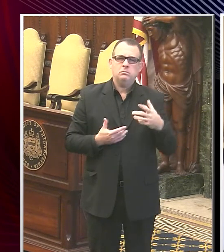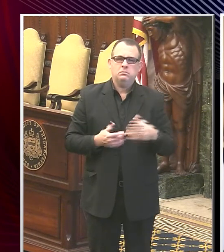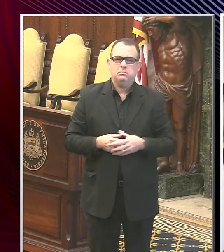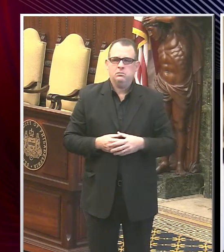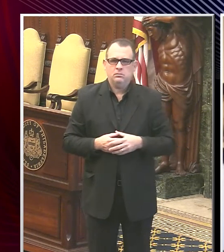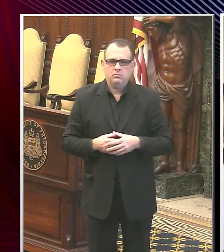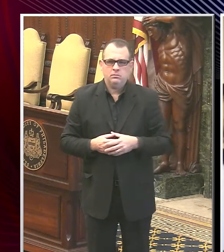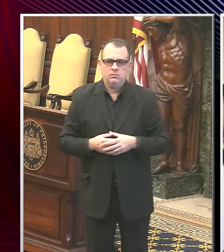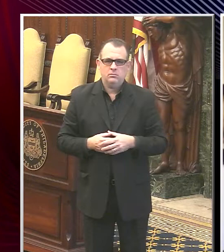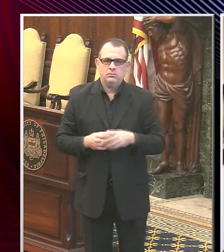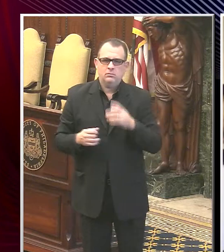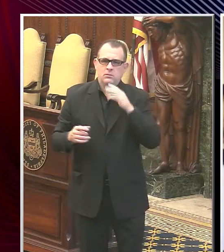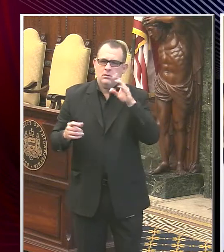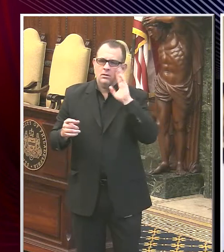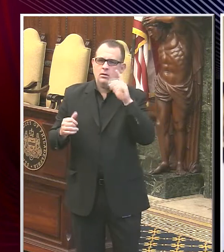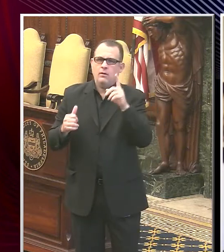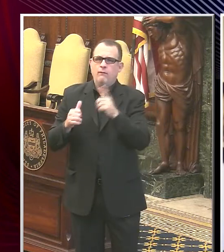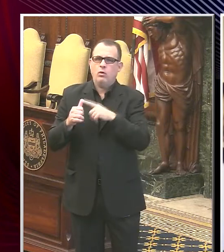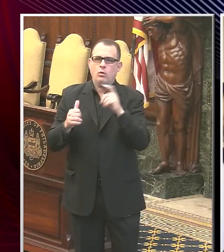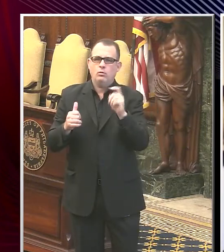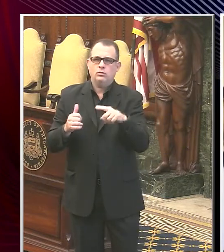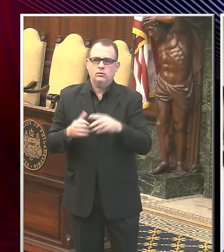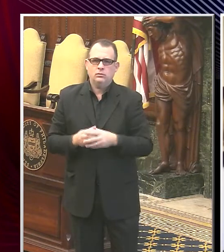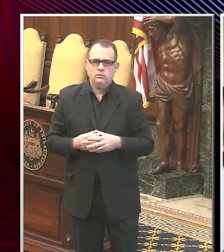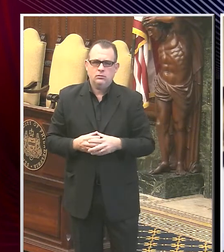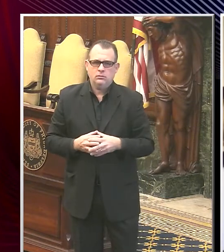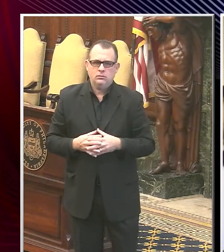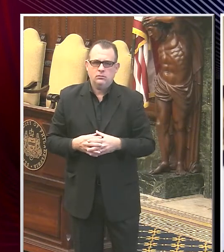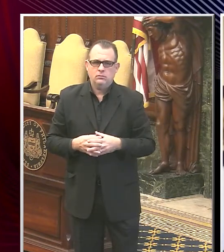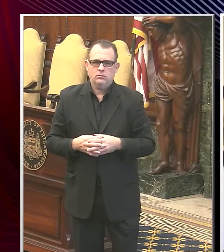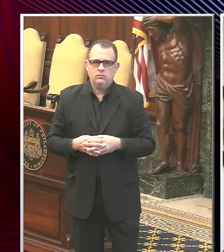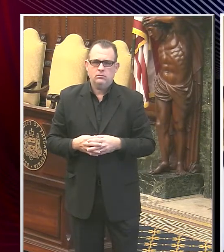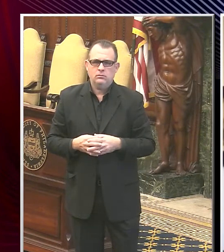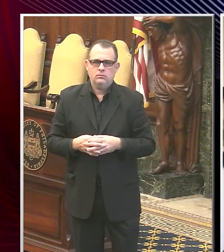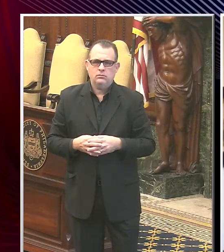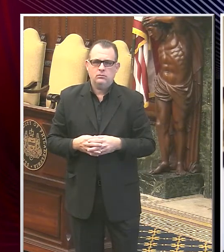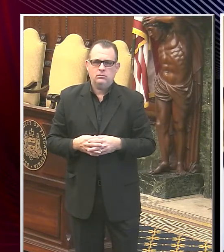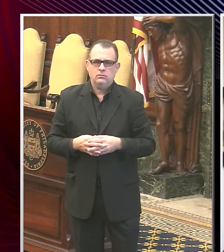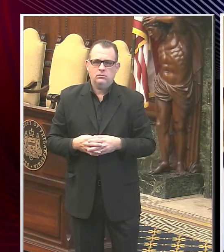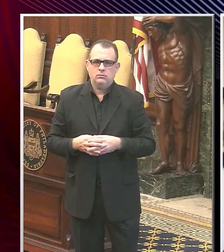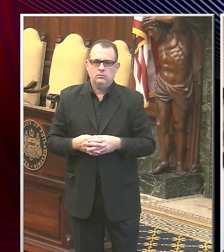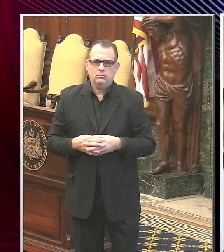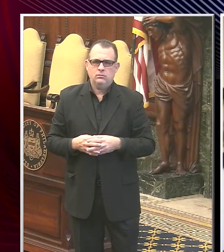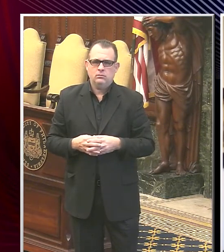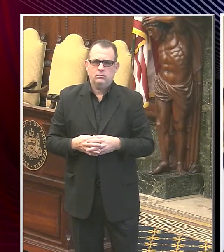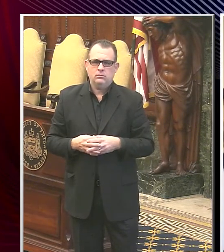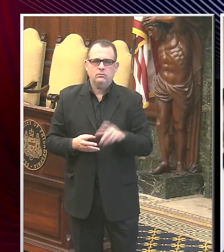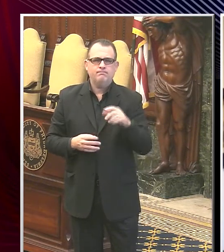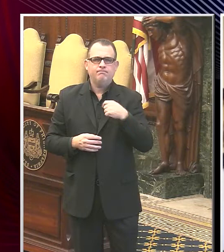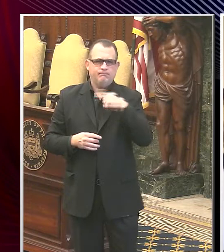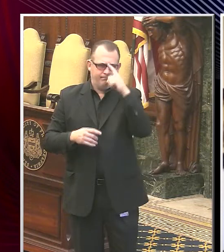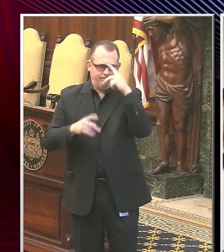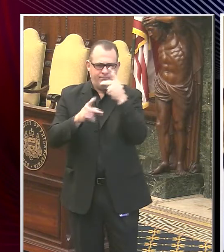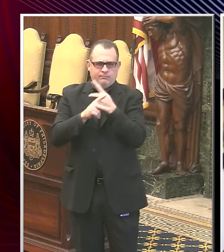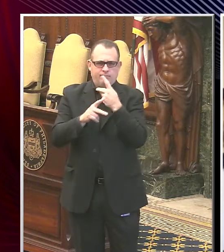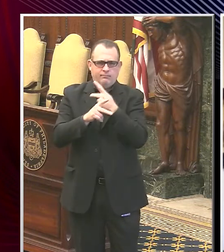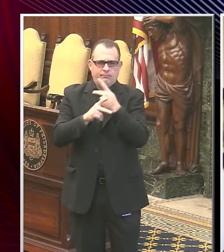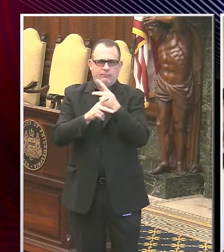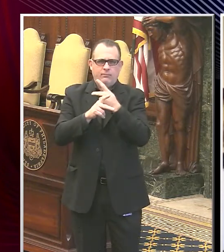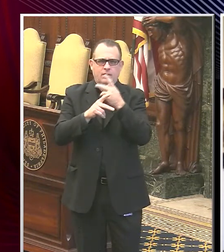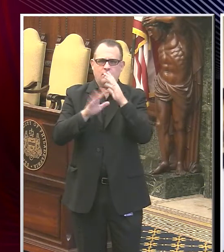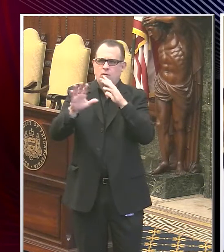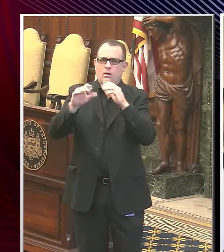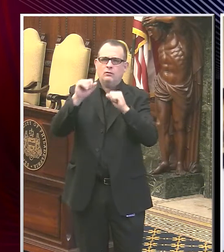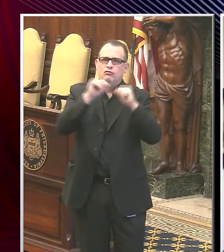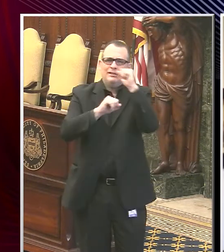Hi, first question for Mayor Kenney. I just had a sort of big picture philosophical question about strategy in terms of combating the